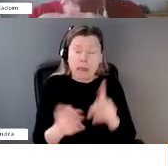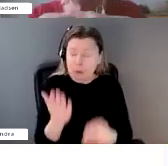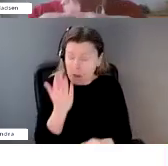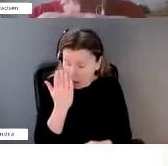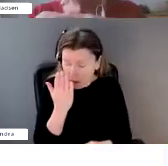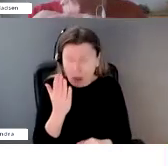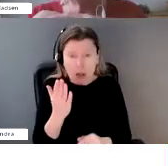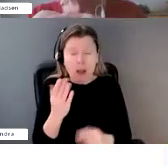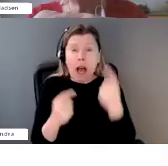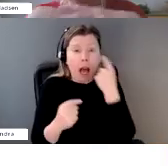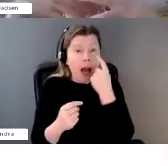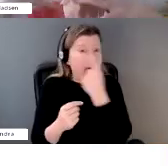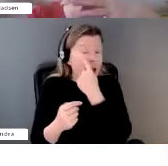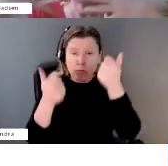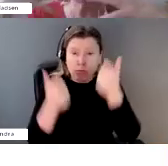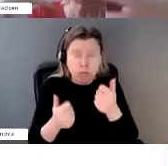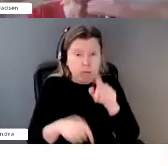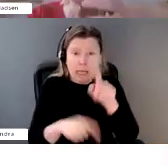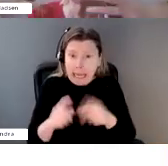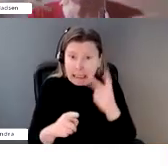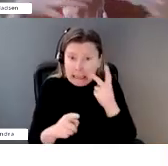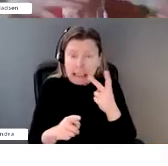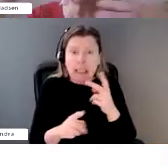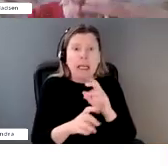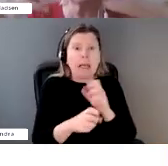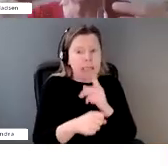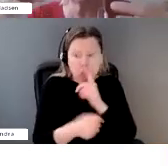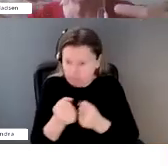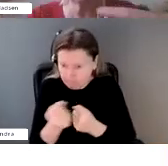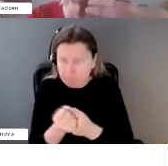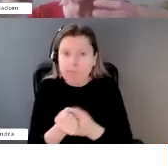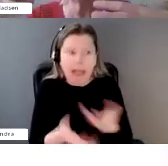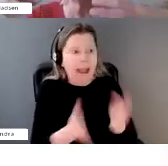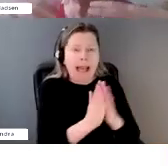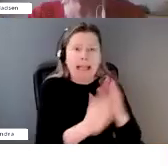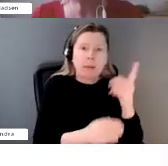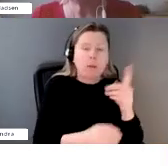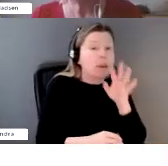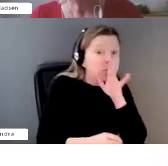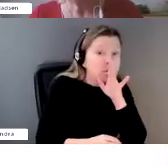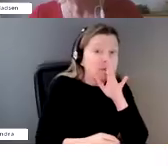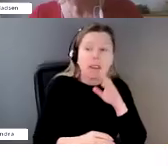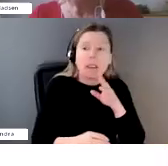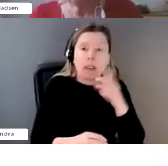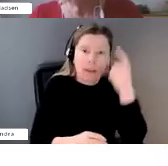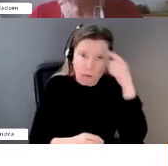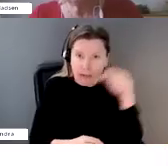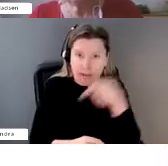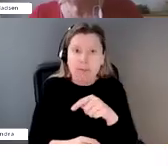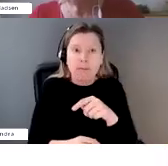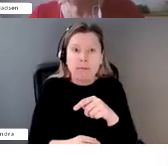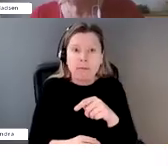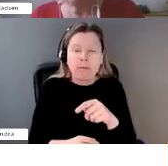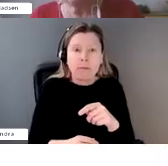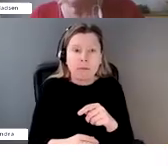well, and we'd always make sure that they were supported with regard to groups. In fact, at one